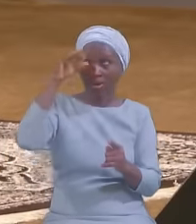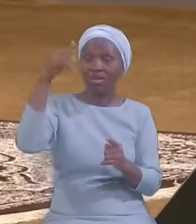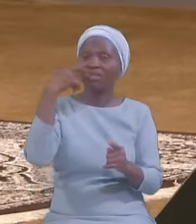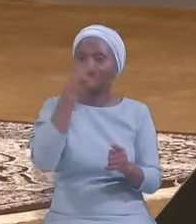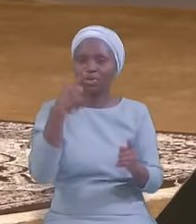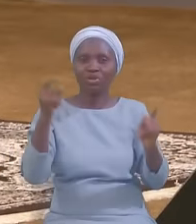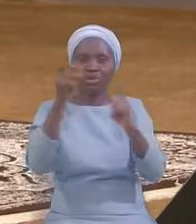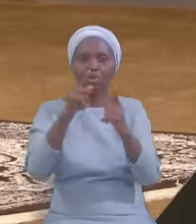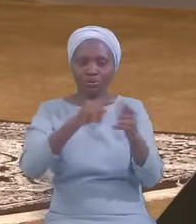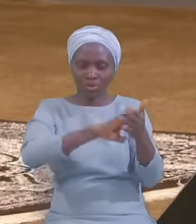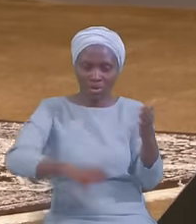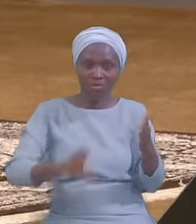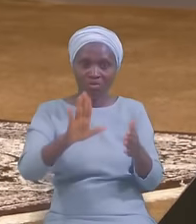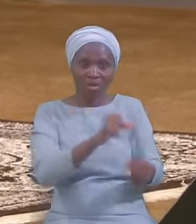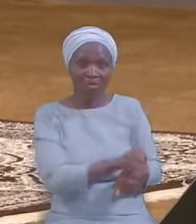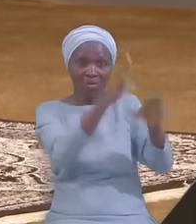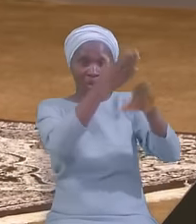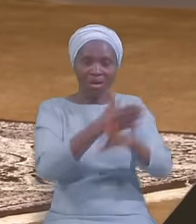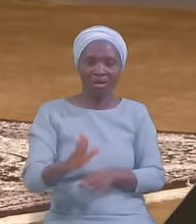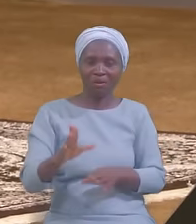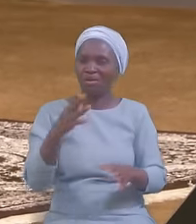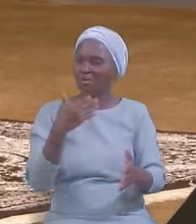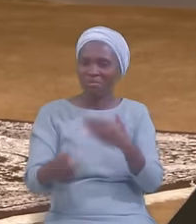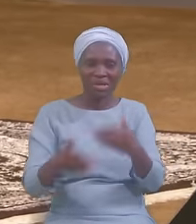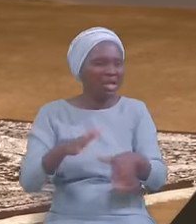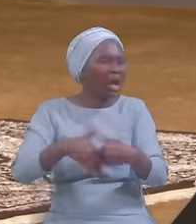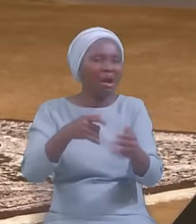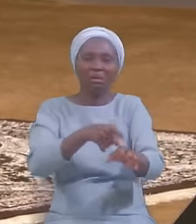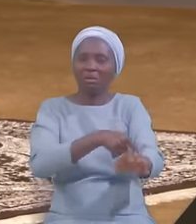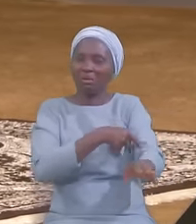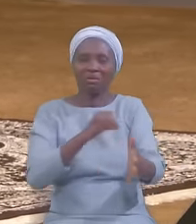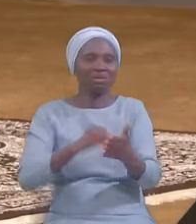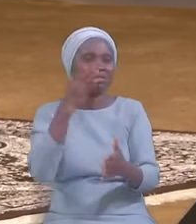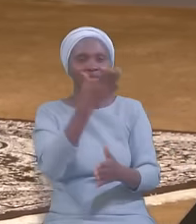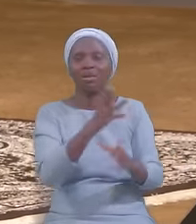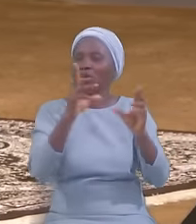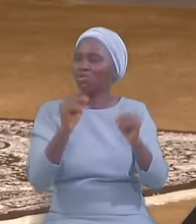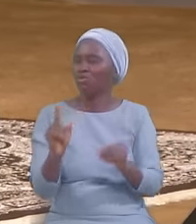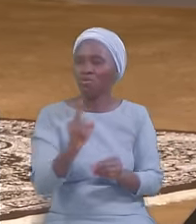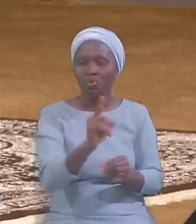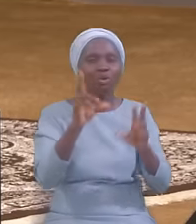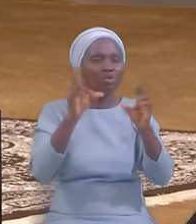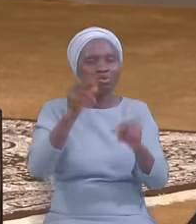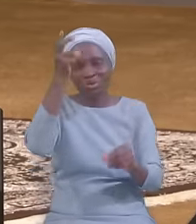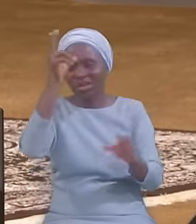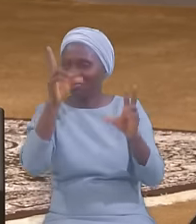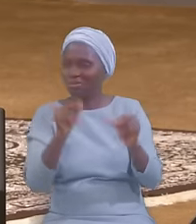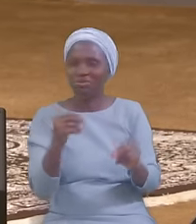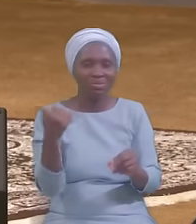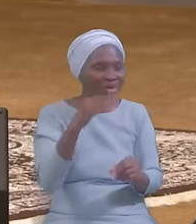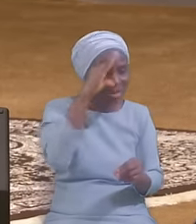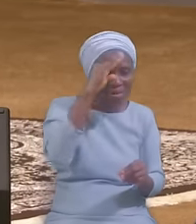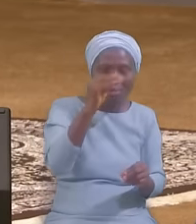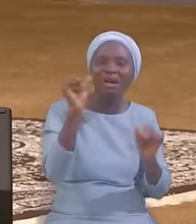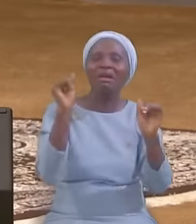your mountain, no matter how long it's been there, nobody, no devil, no demon, no man